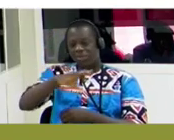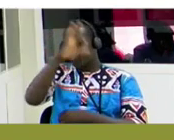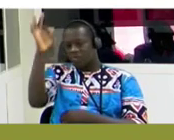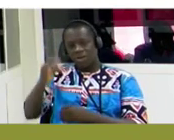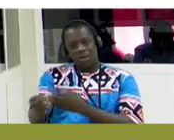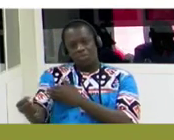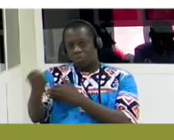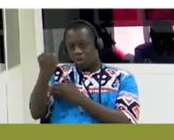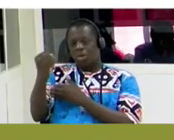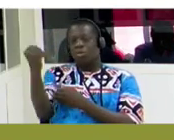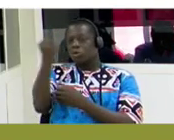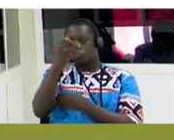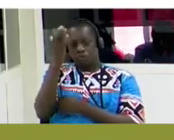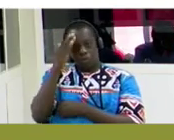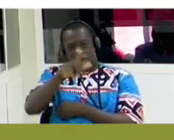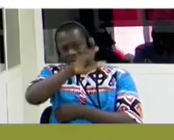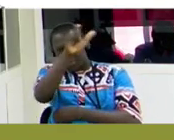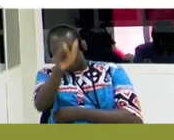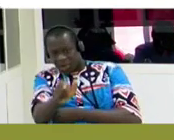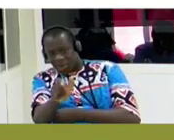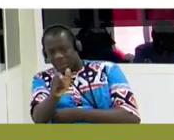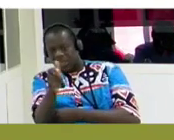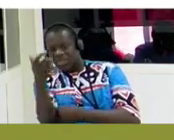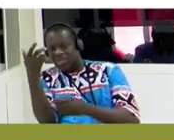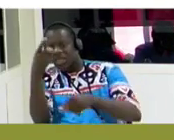since Pajara Barracks.